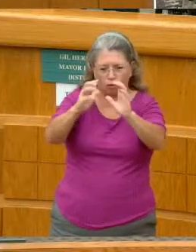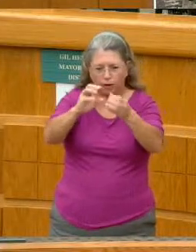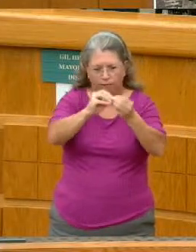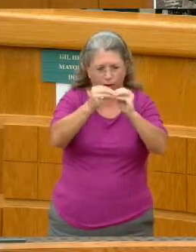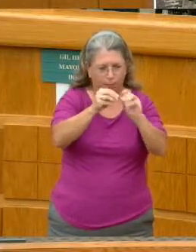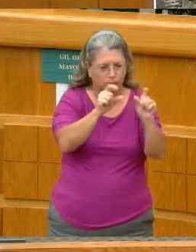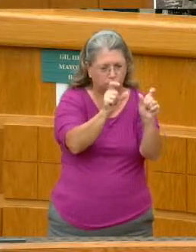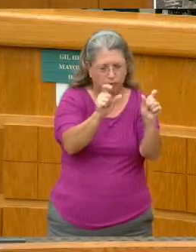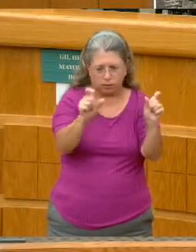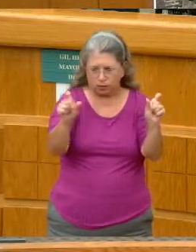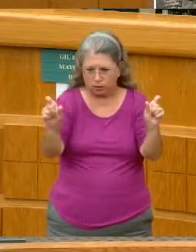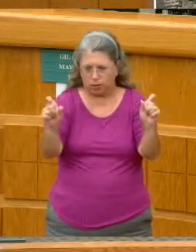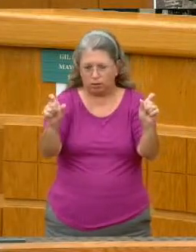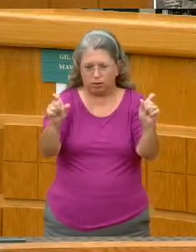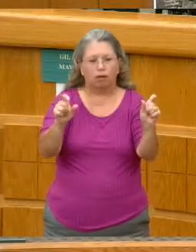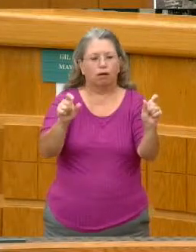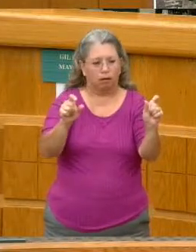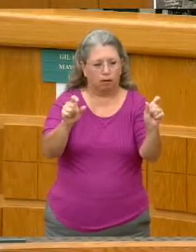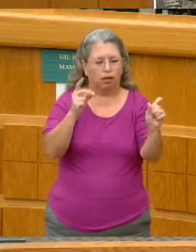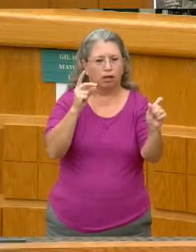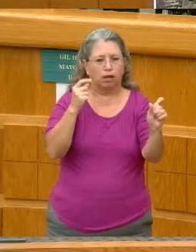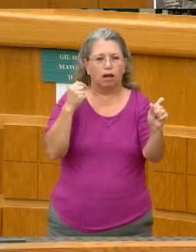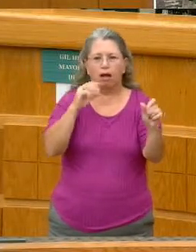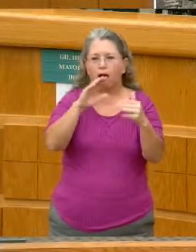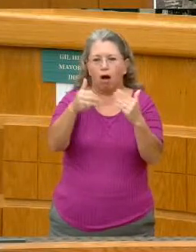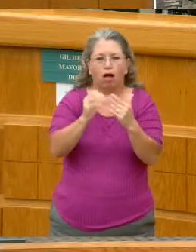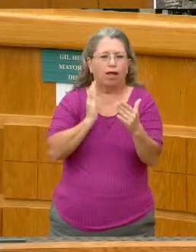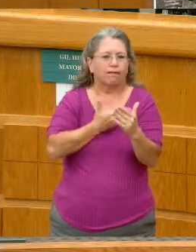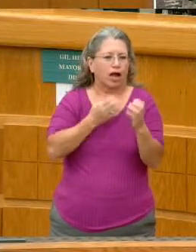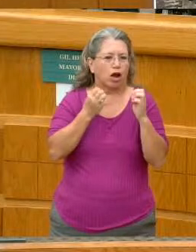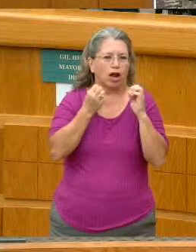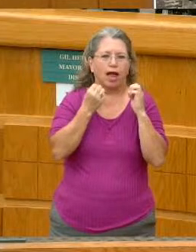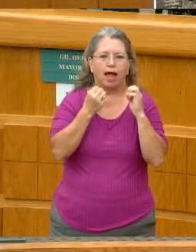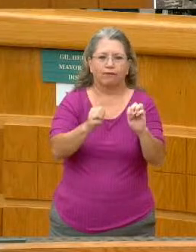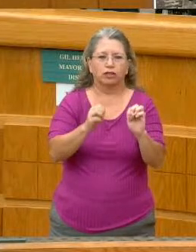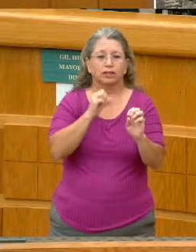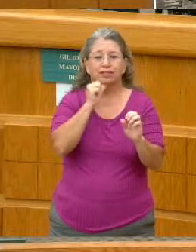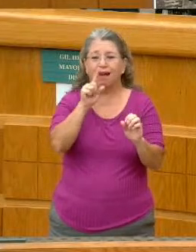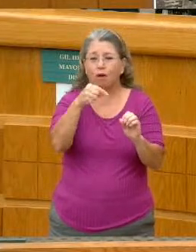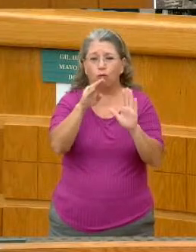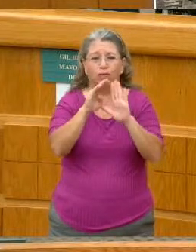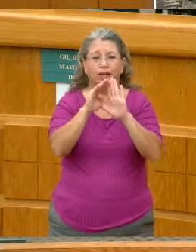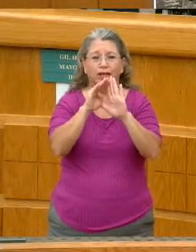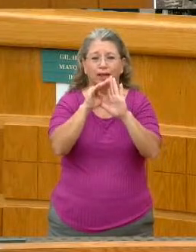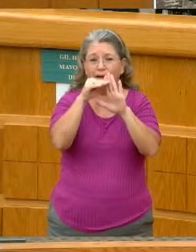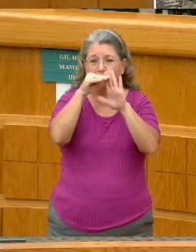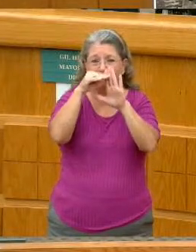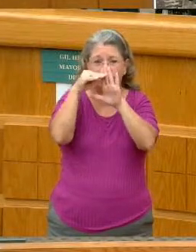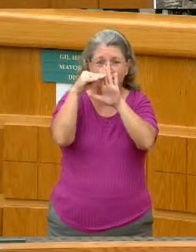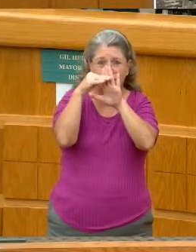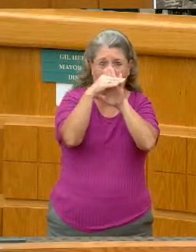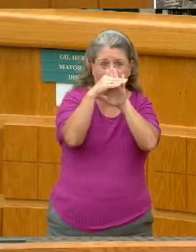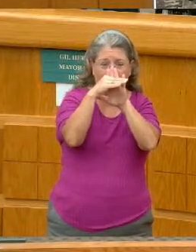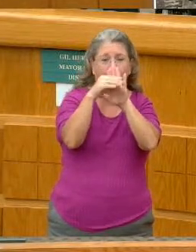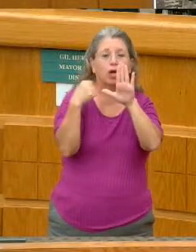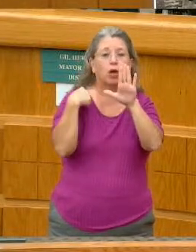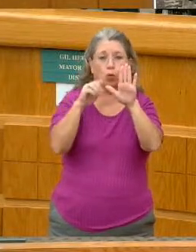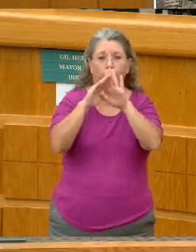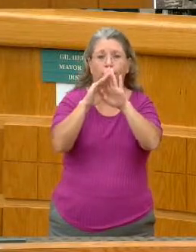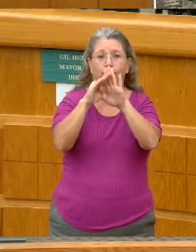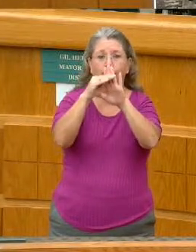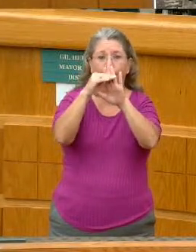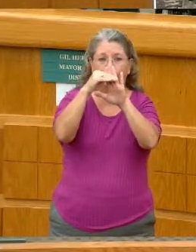our efforts, all of these cumulative effects, haven't just flattened it. We flat out are sending it down in the right